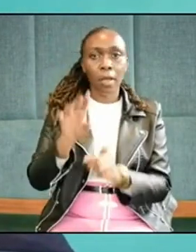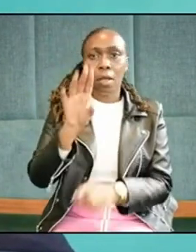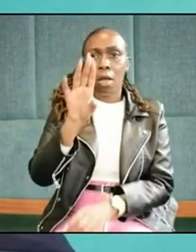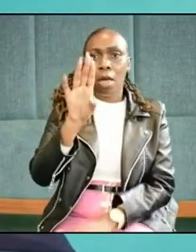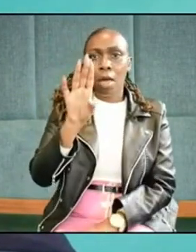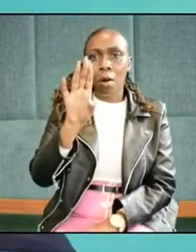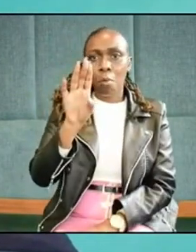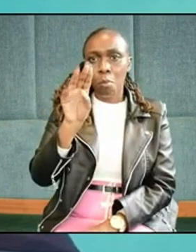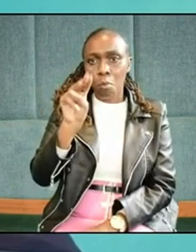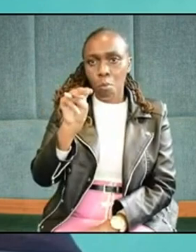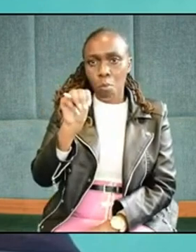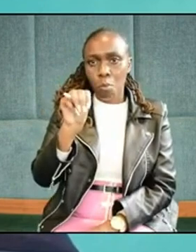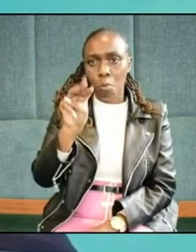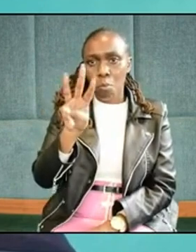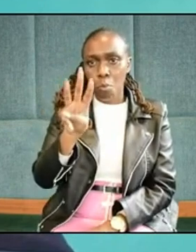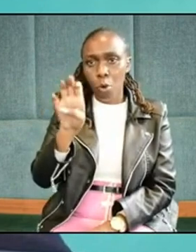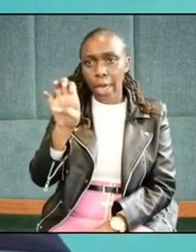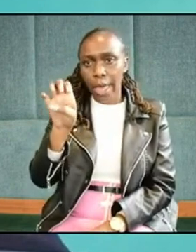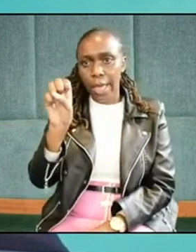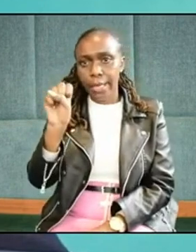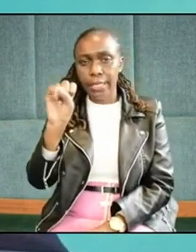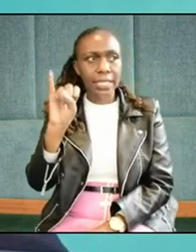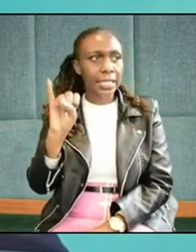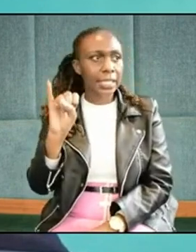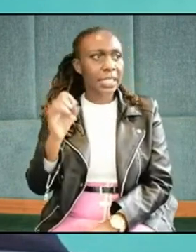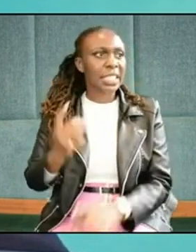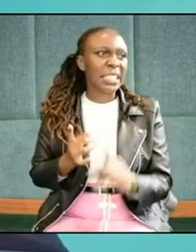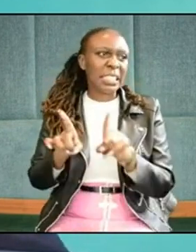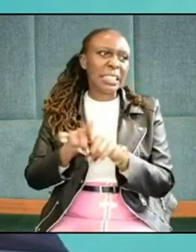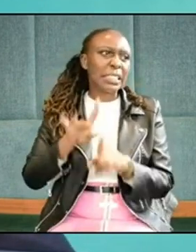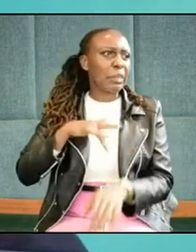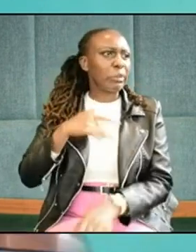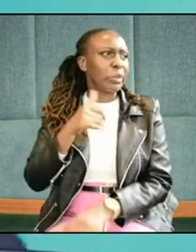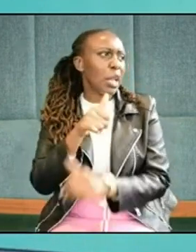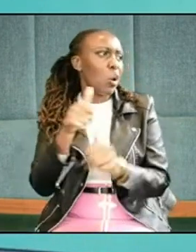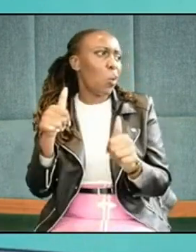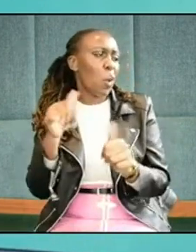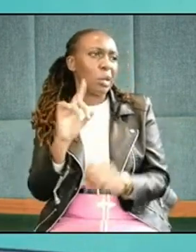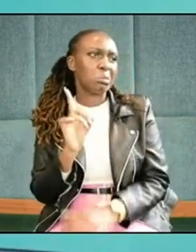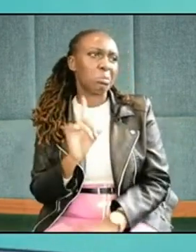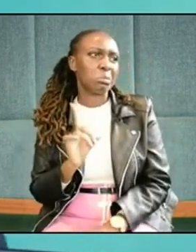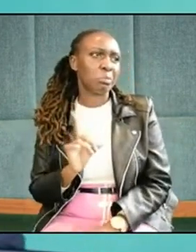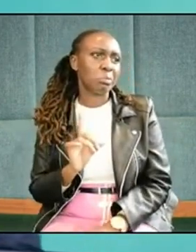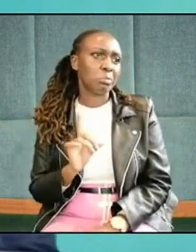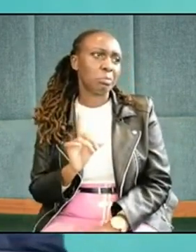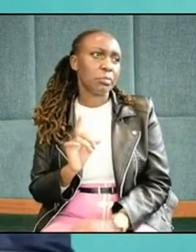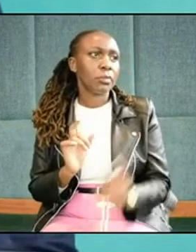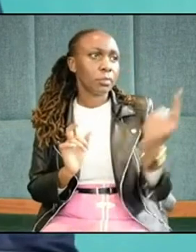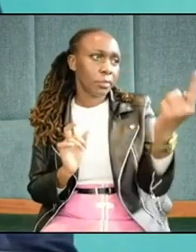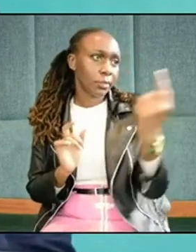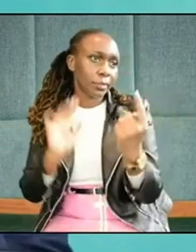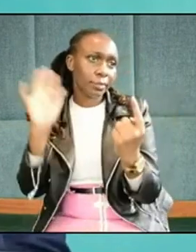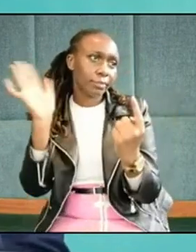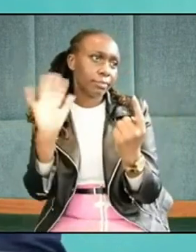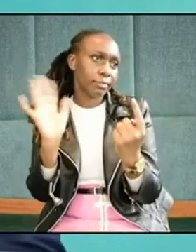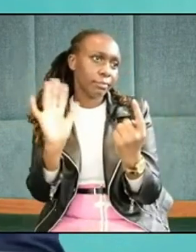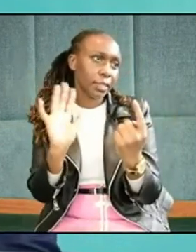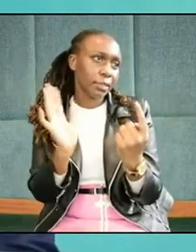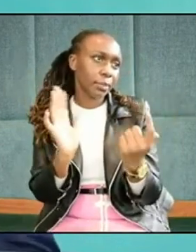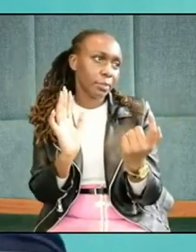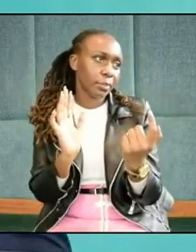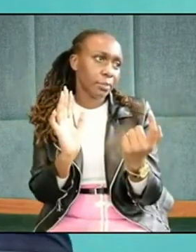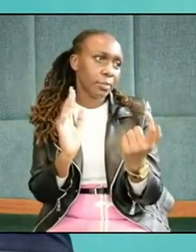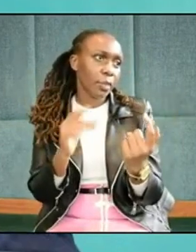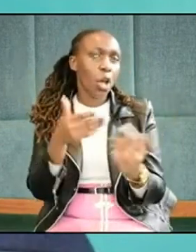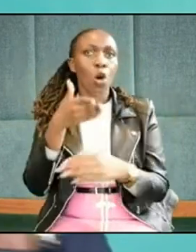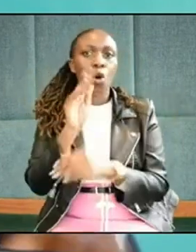Boipelo Moesi. She's not feeling well, but she has come to us. Please wave to us. God